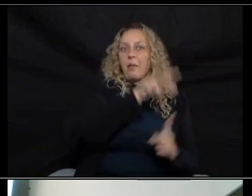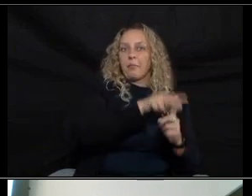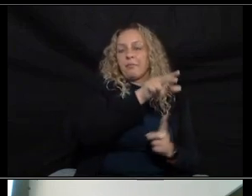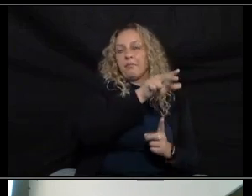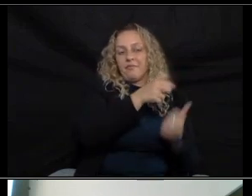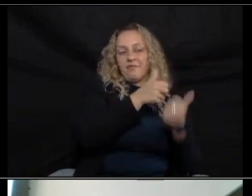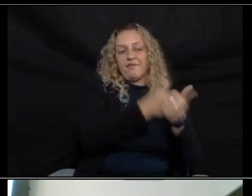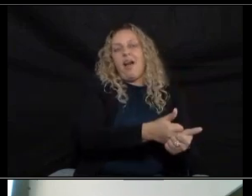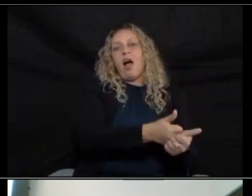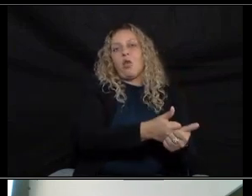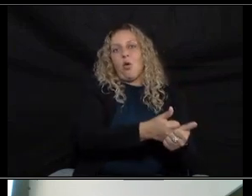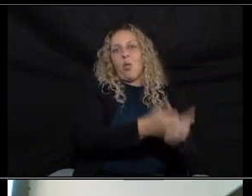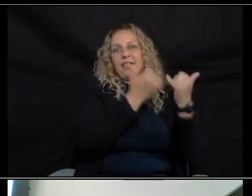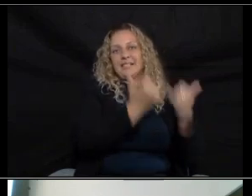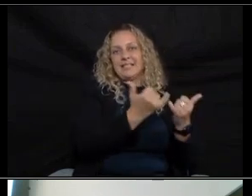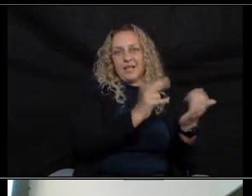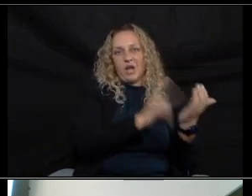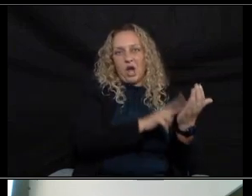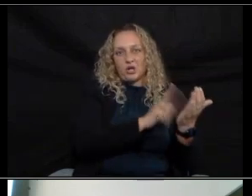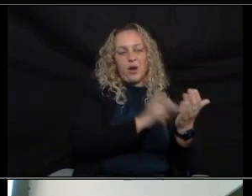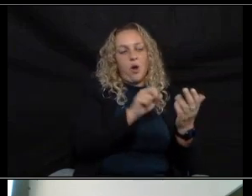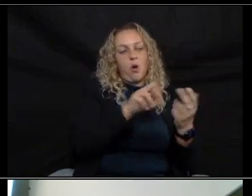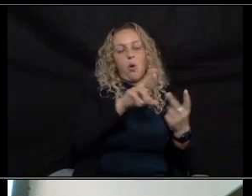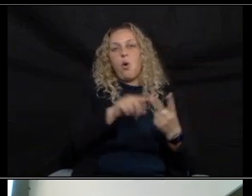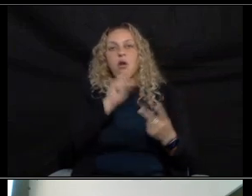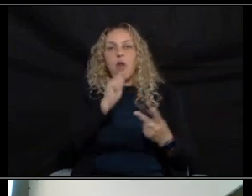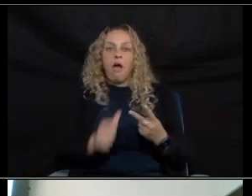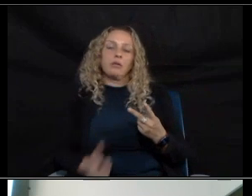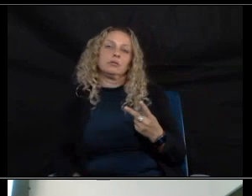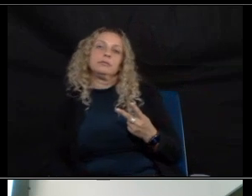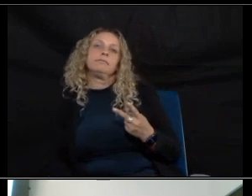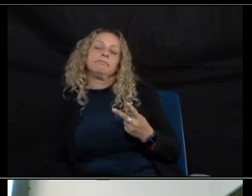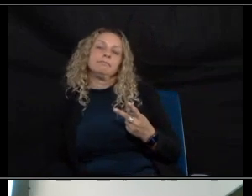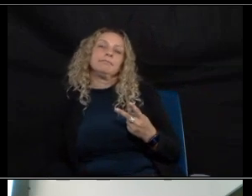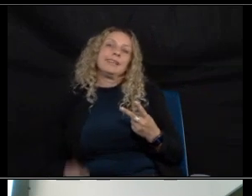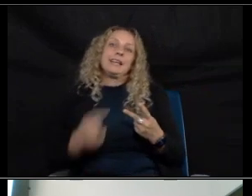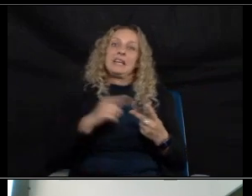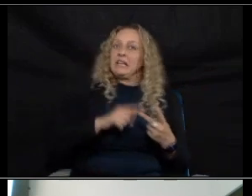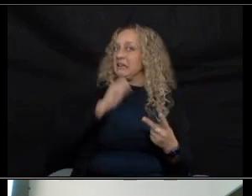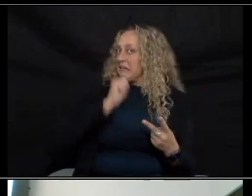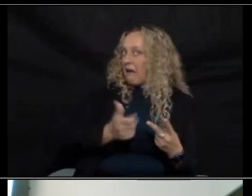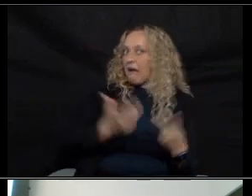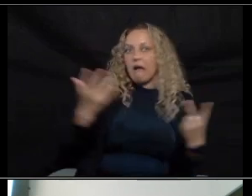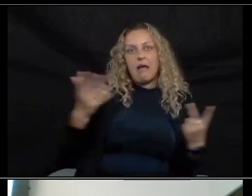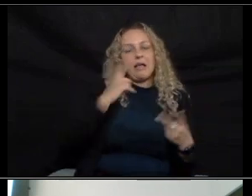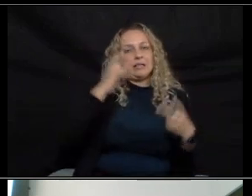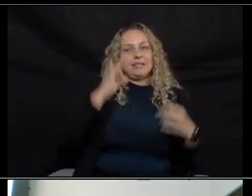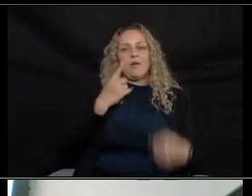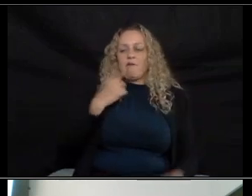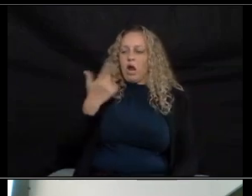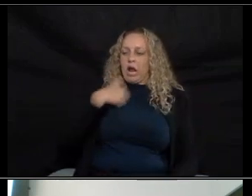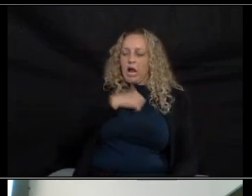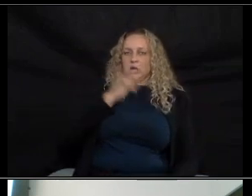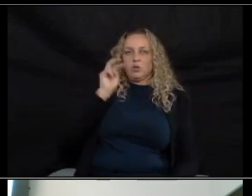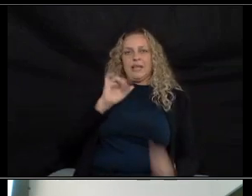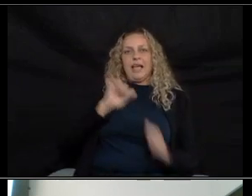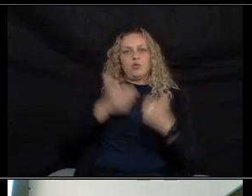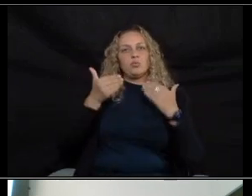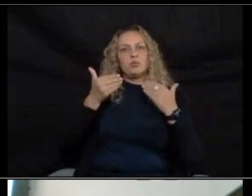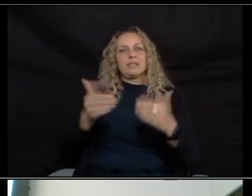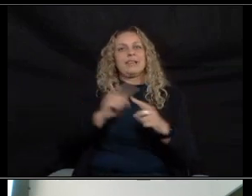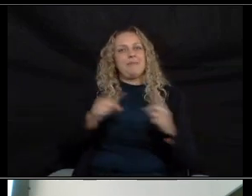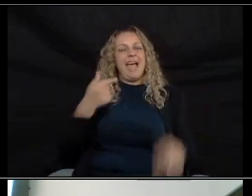terms of the existing contract or they cannot. And if they cannot, then it's a decision for us to see how to proceed.